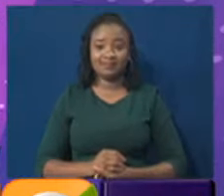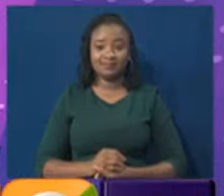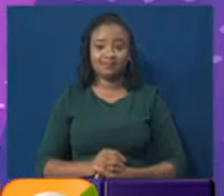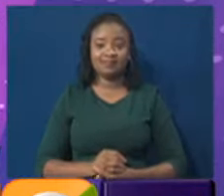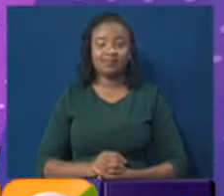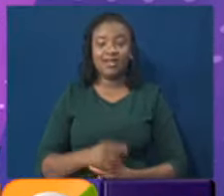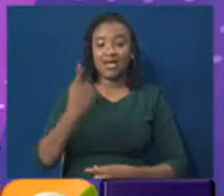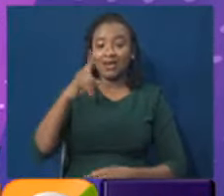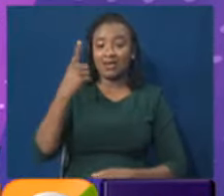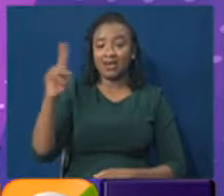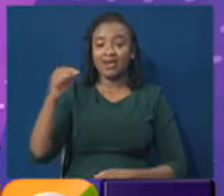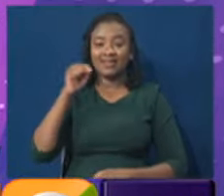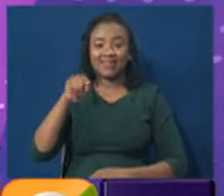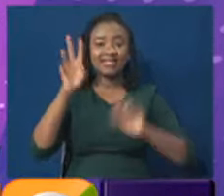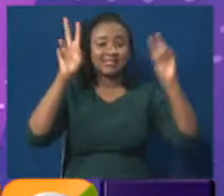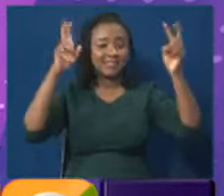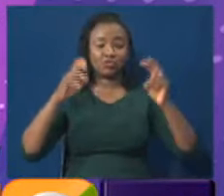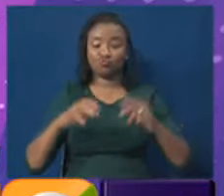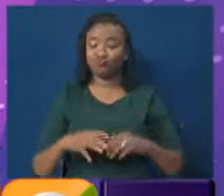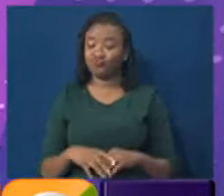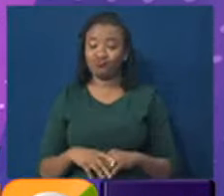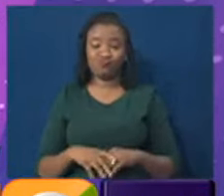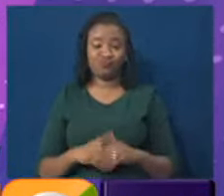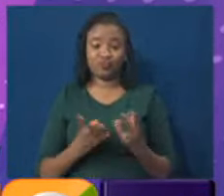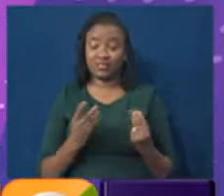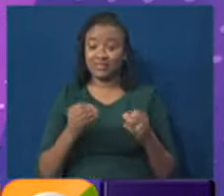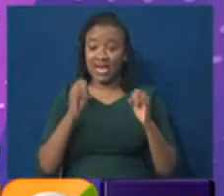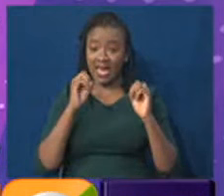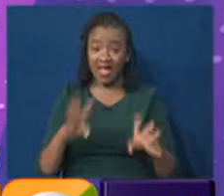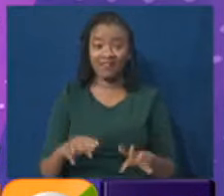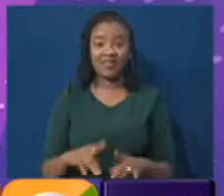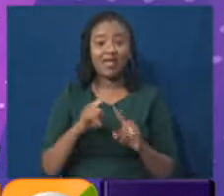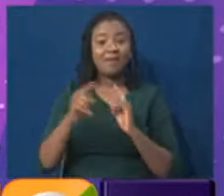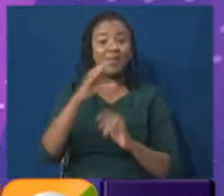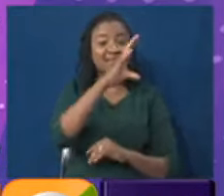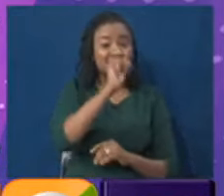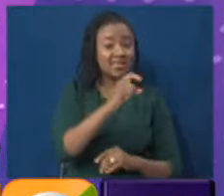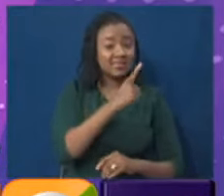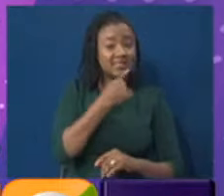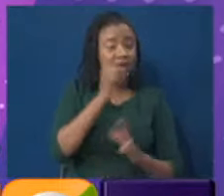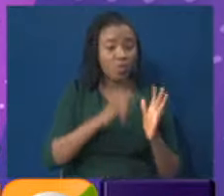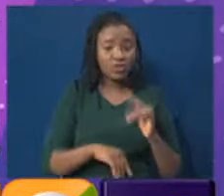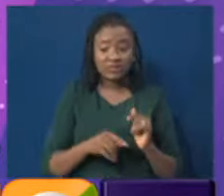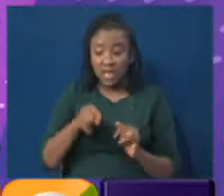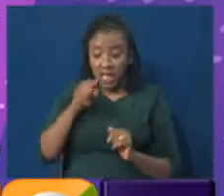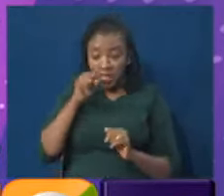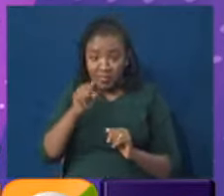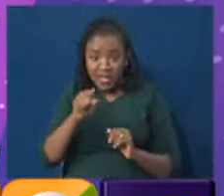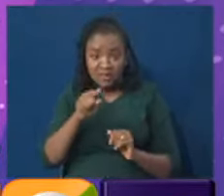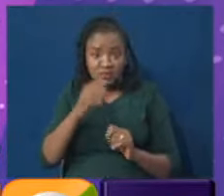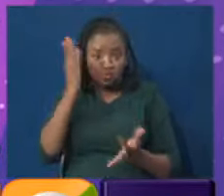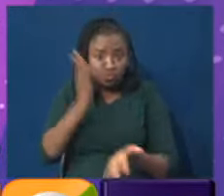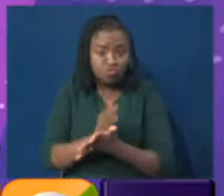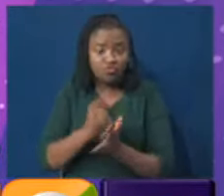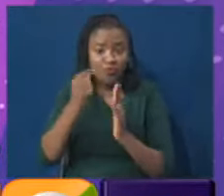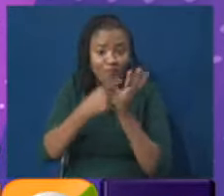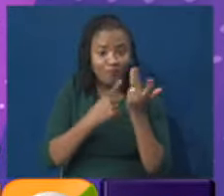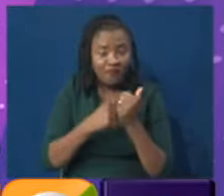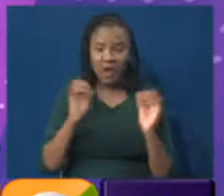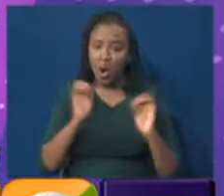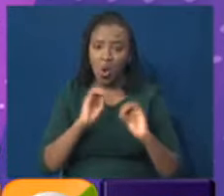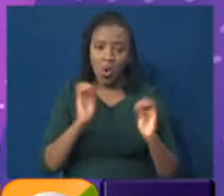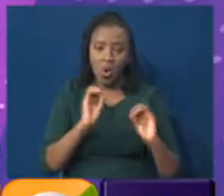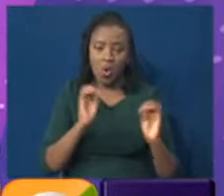the CS Courier saying the figures were not credible. The pollsters are here to give immediate feedback to that. Angela, in your poll, it